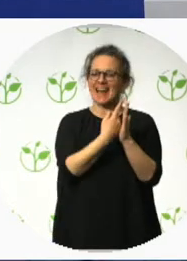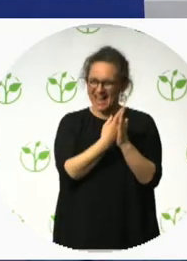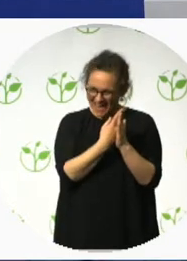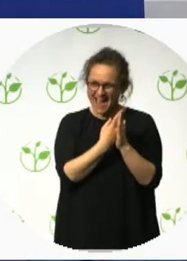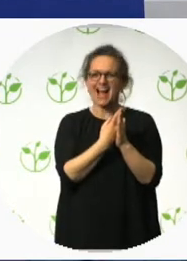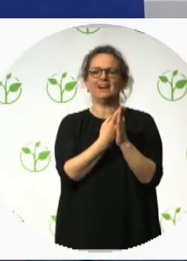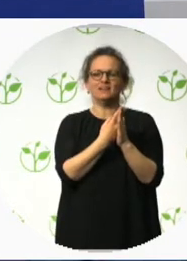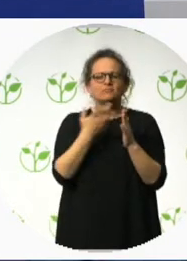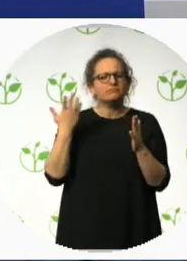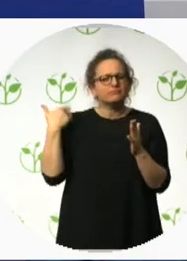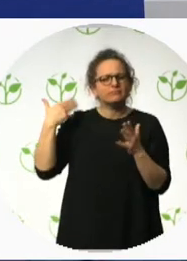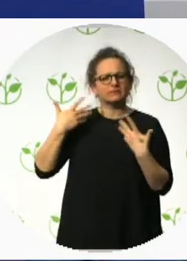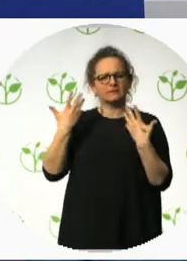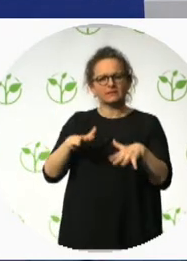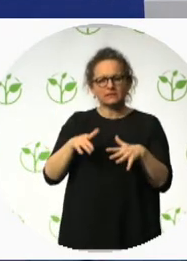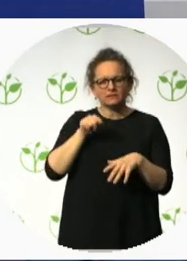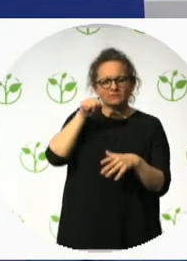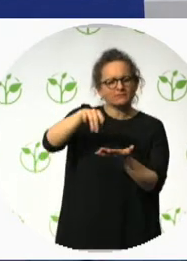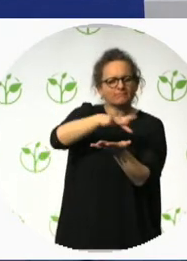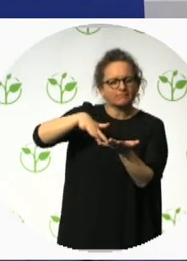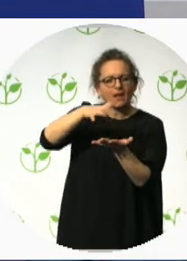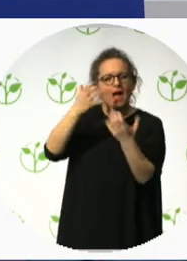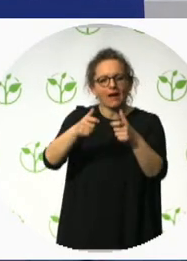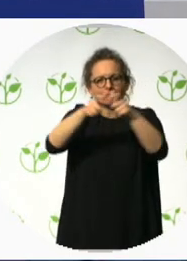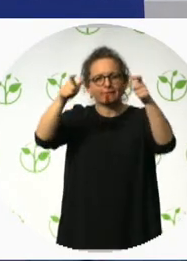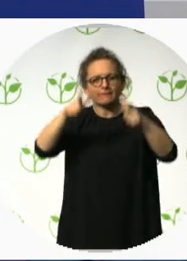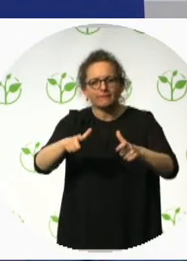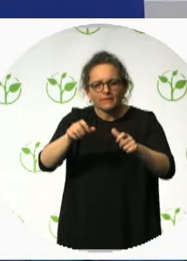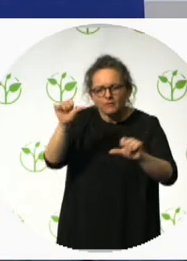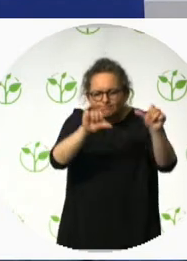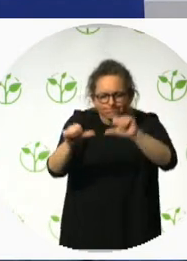teach sign language in Indonesia, in Sri Lanka.